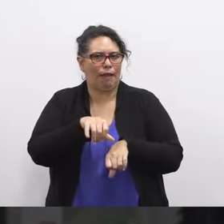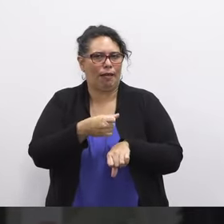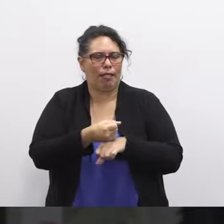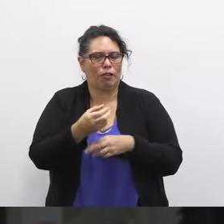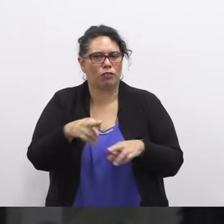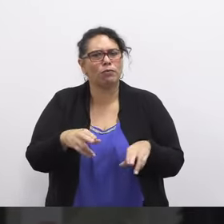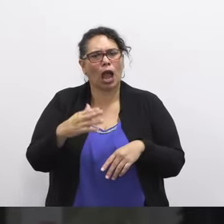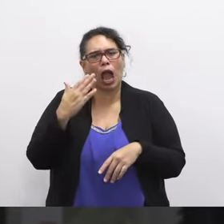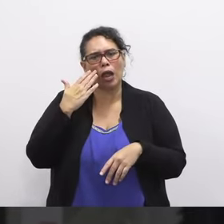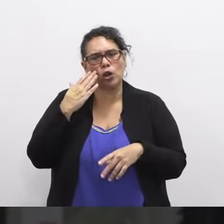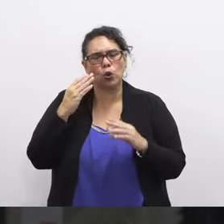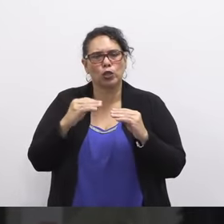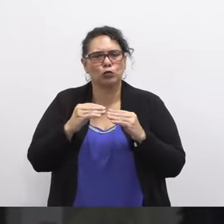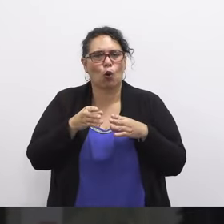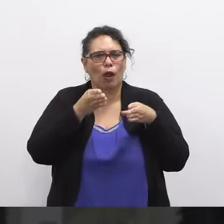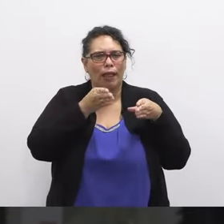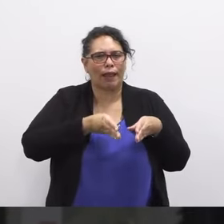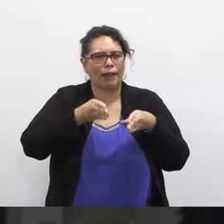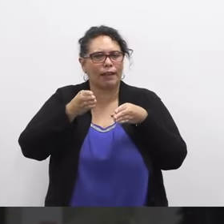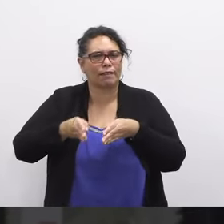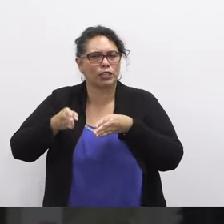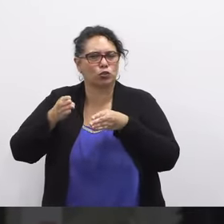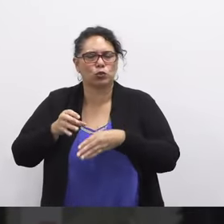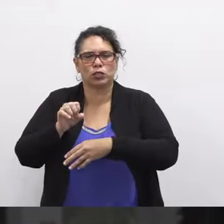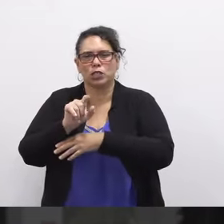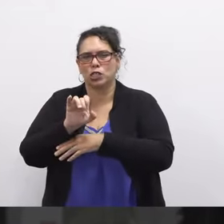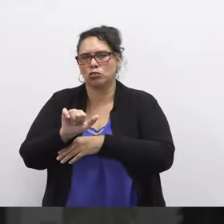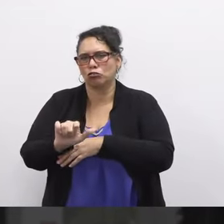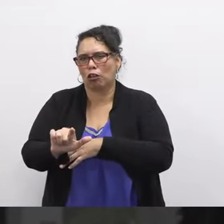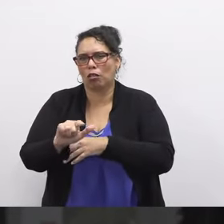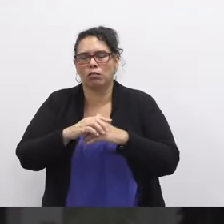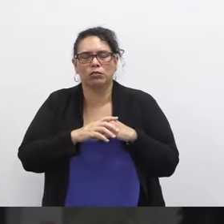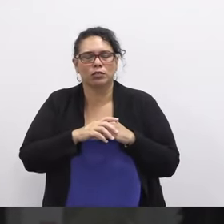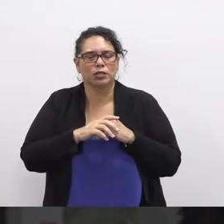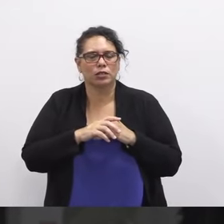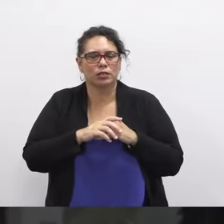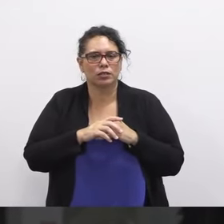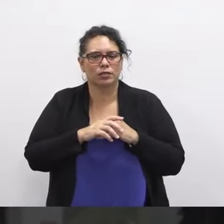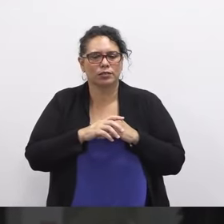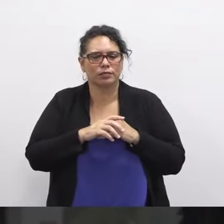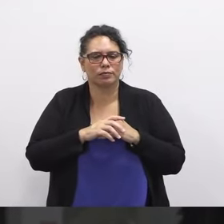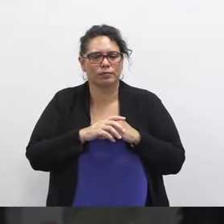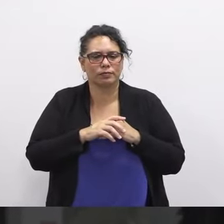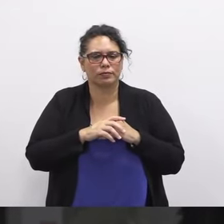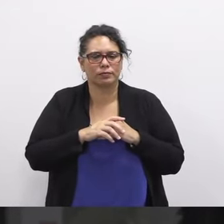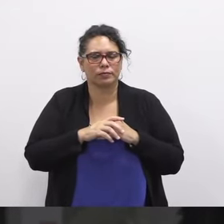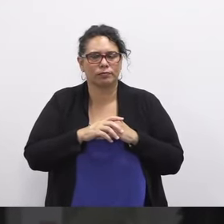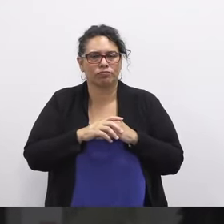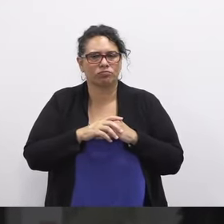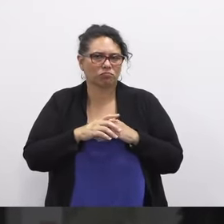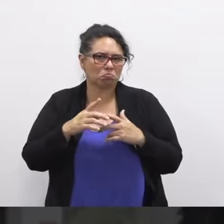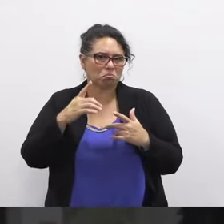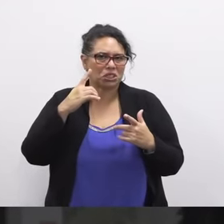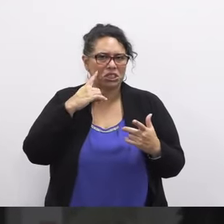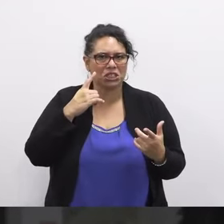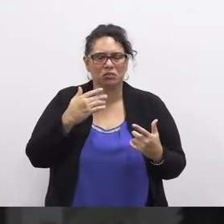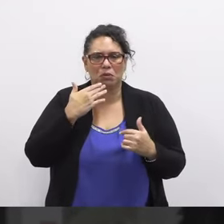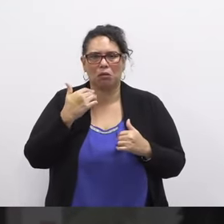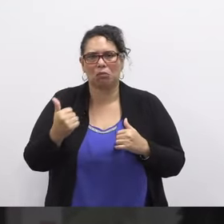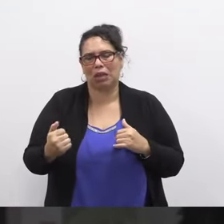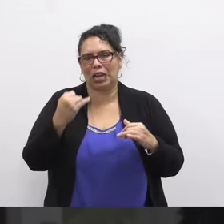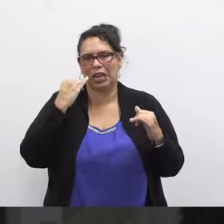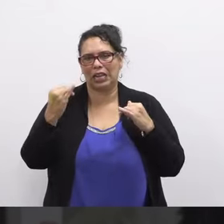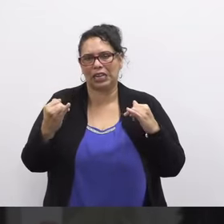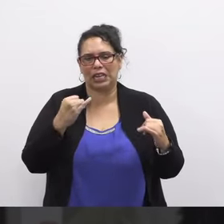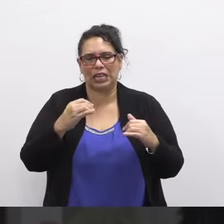stalls, which would be more of a safety concern for co-ed locker rooms. So I think it would be a better idea, instead of